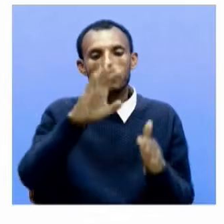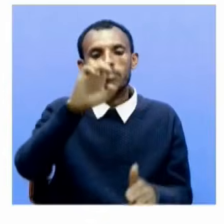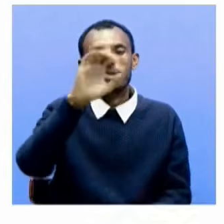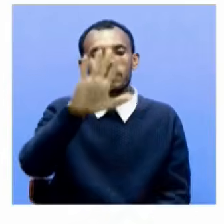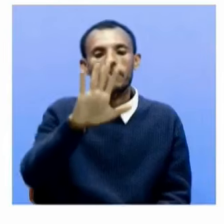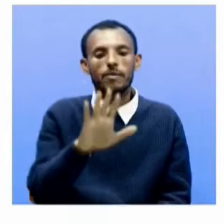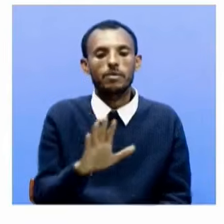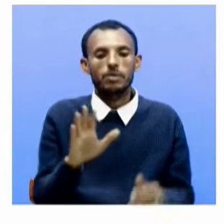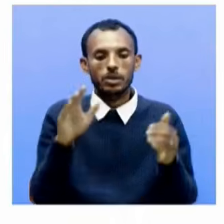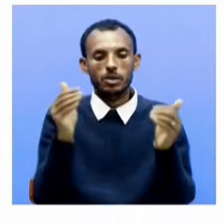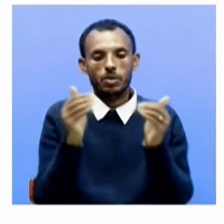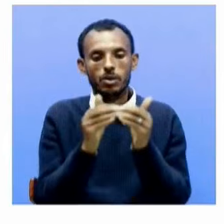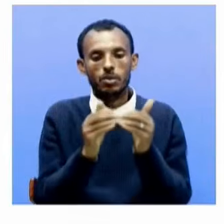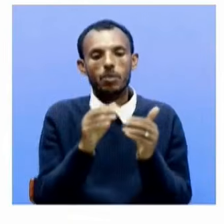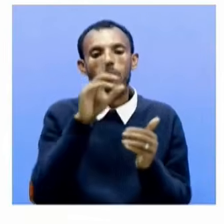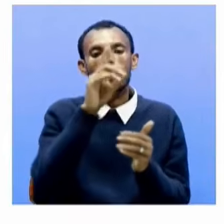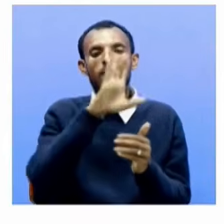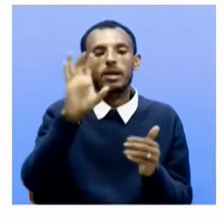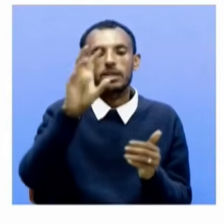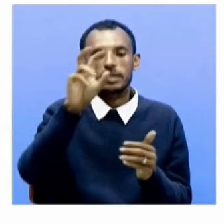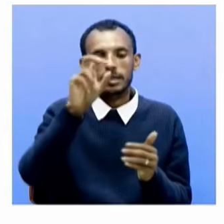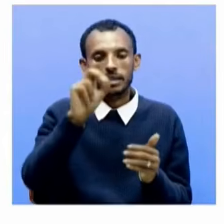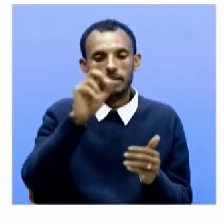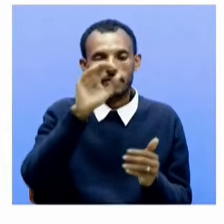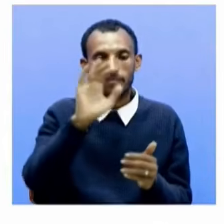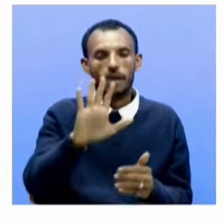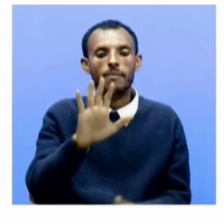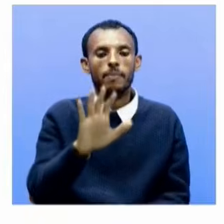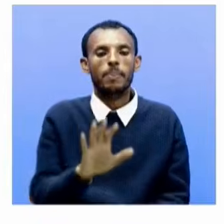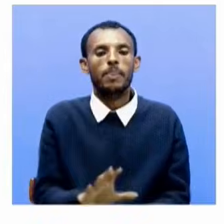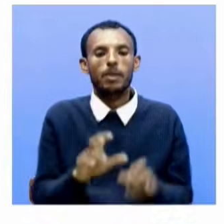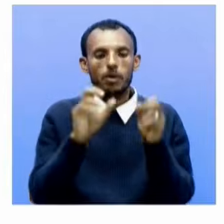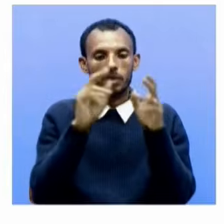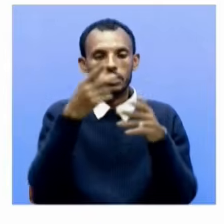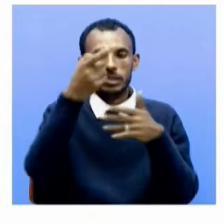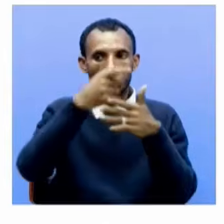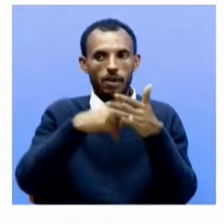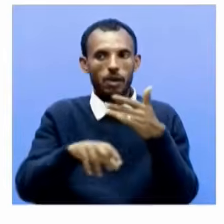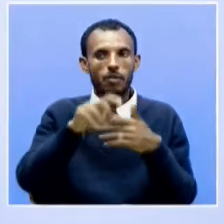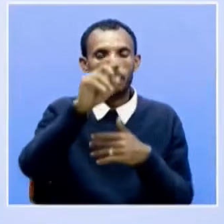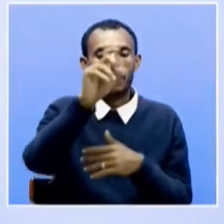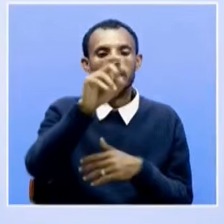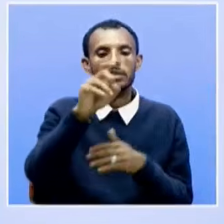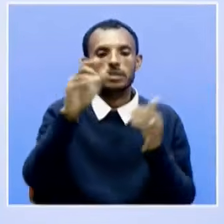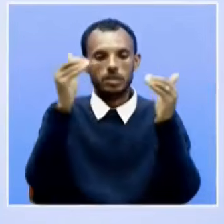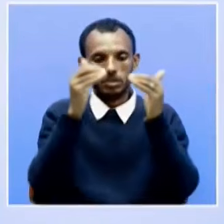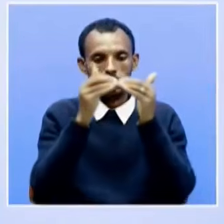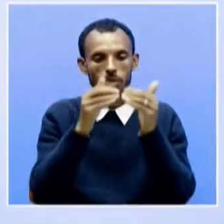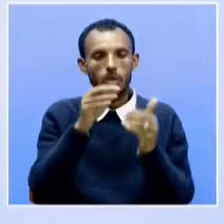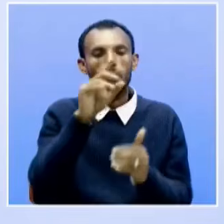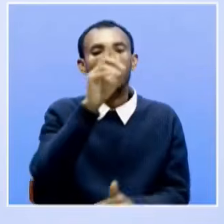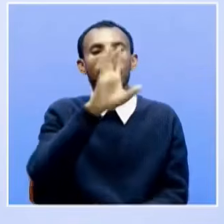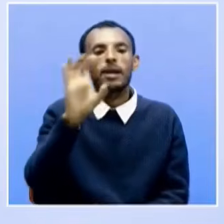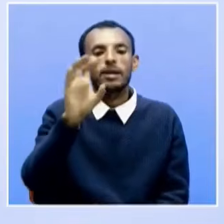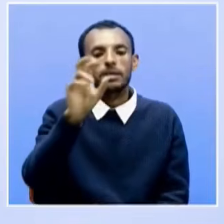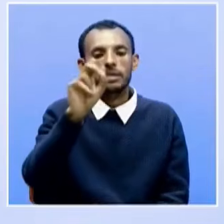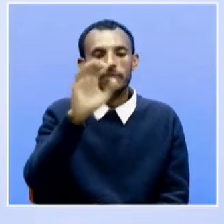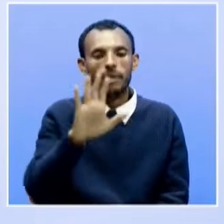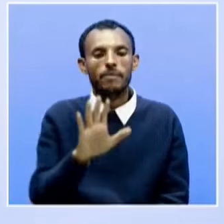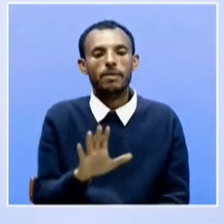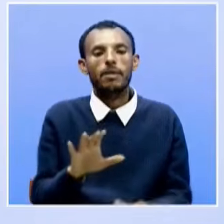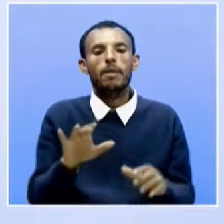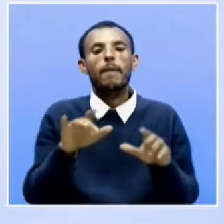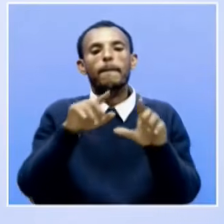45, which is 135 degree. Okay, the value of X or measure of angle